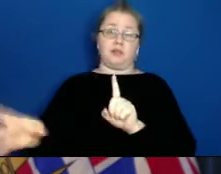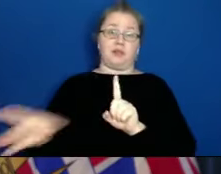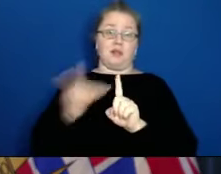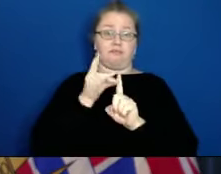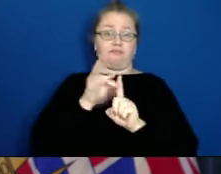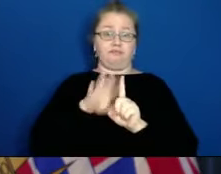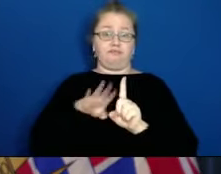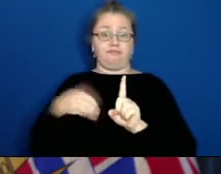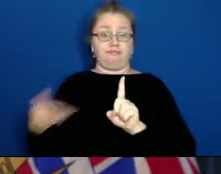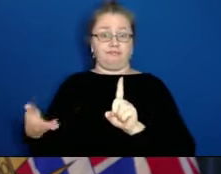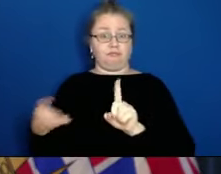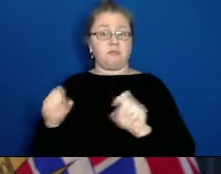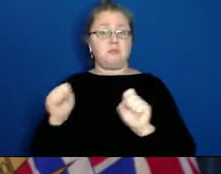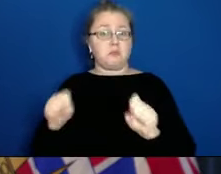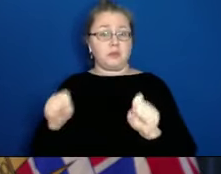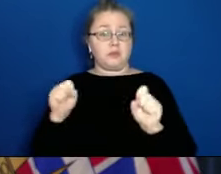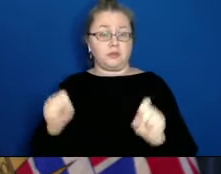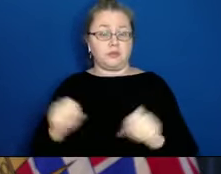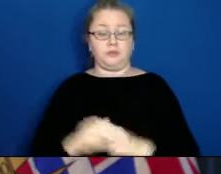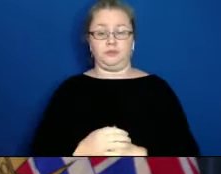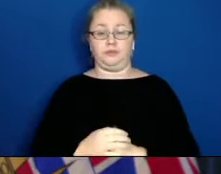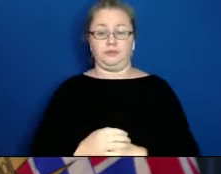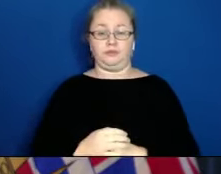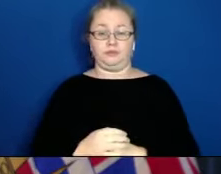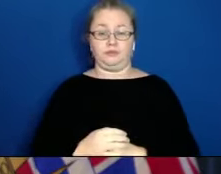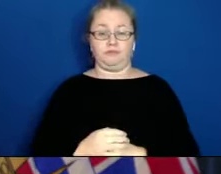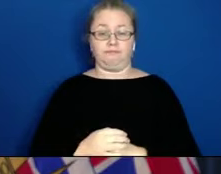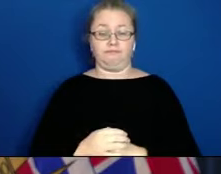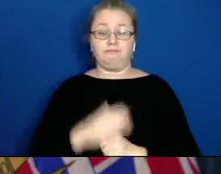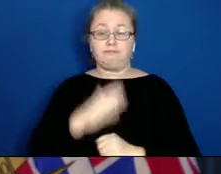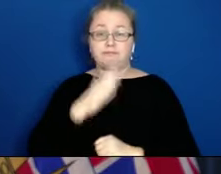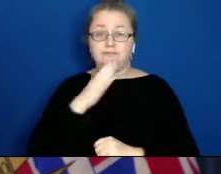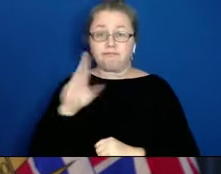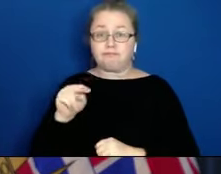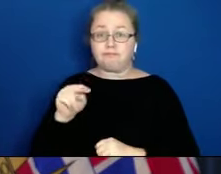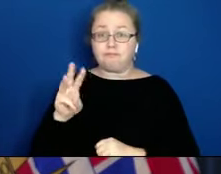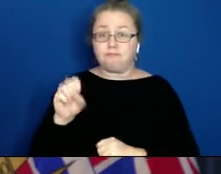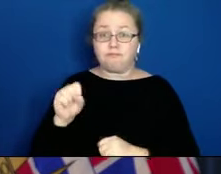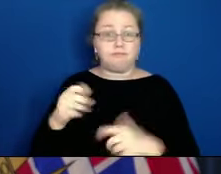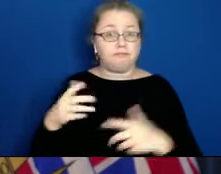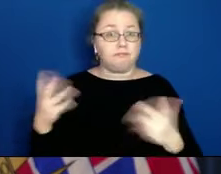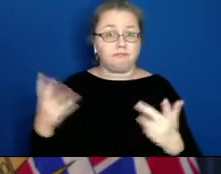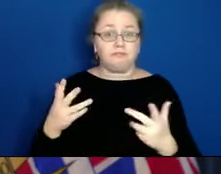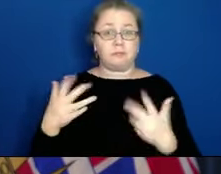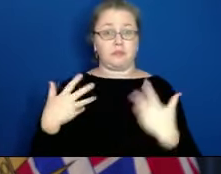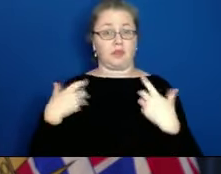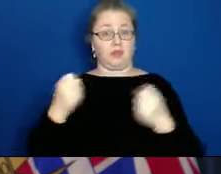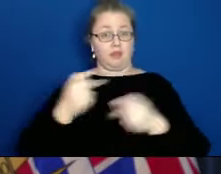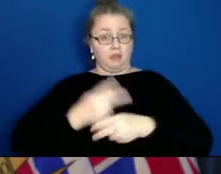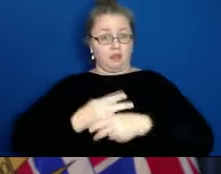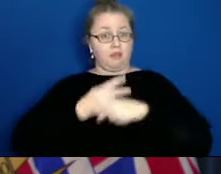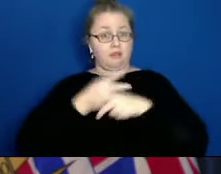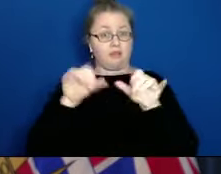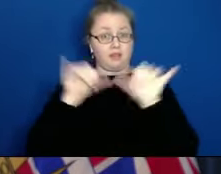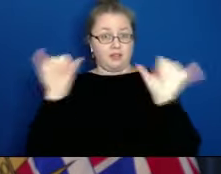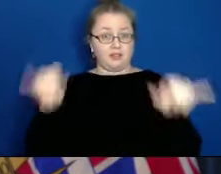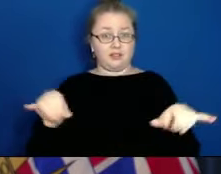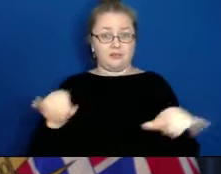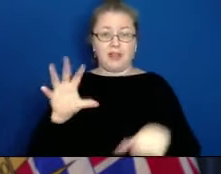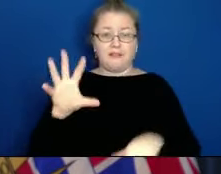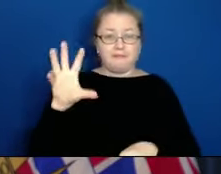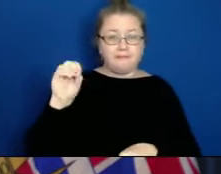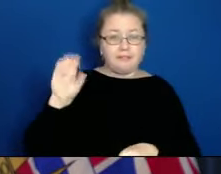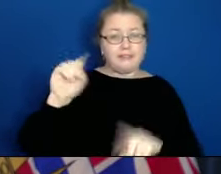We also have over 50 active outbreaks in our healthcare system. We have seen that transmission has happened sometimes